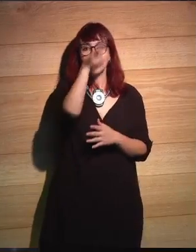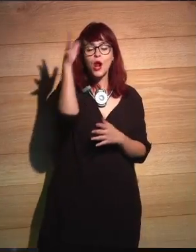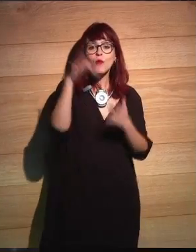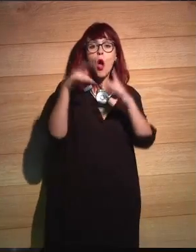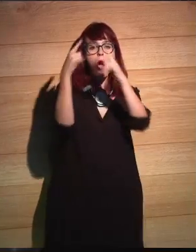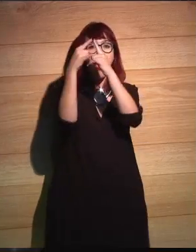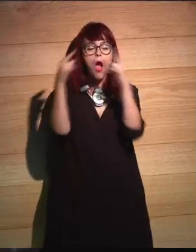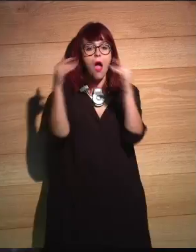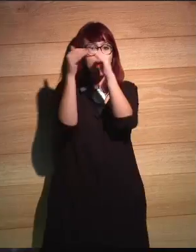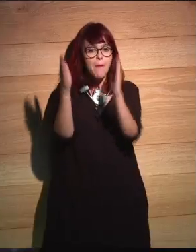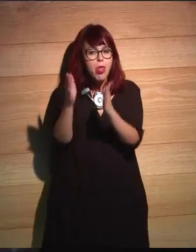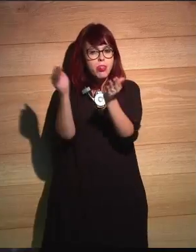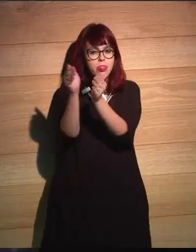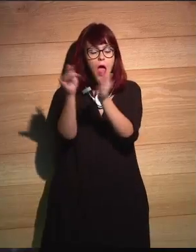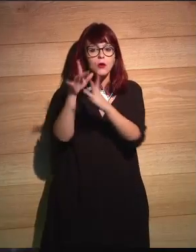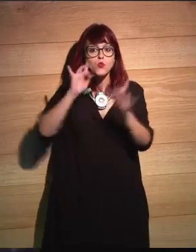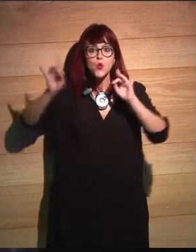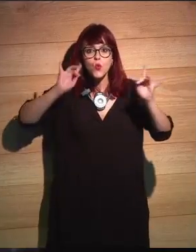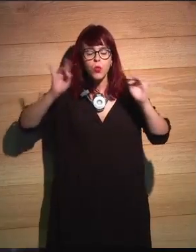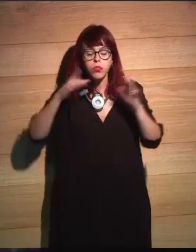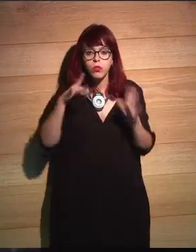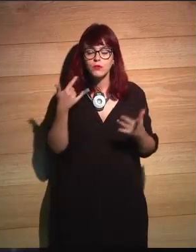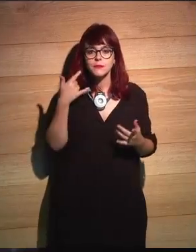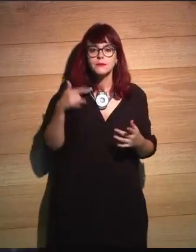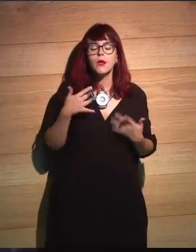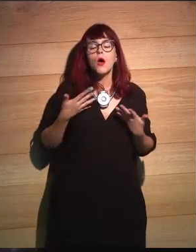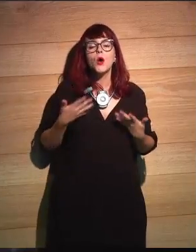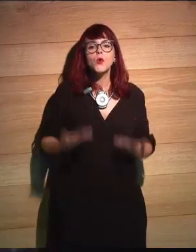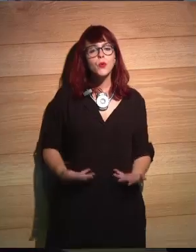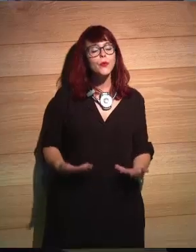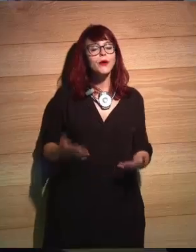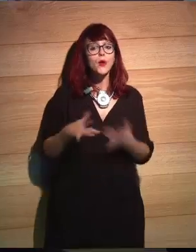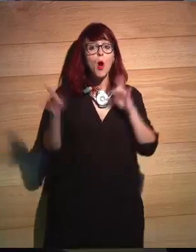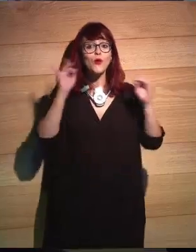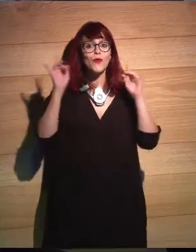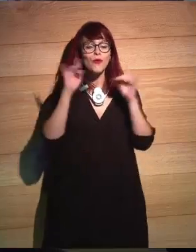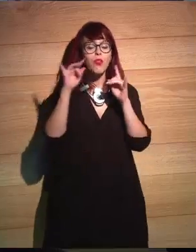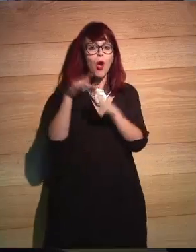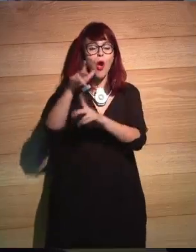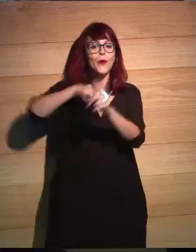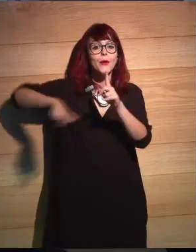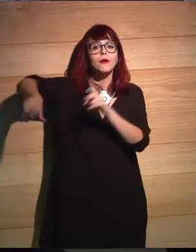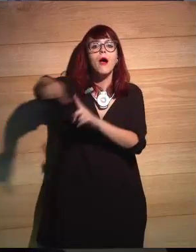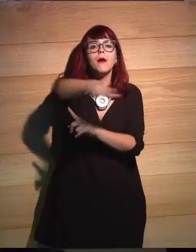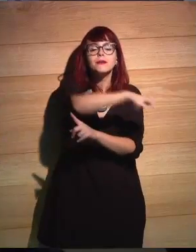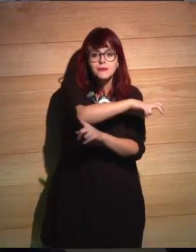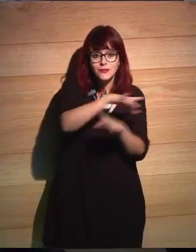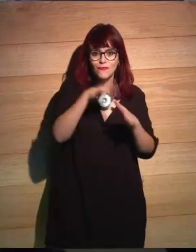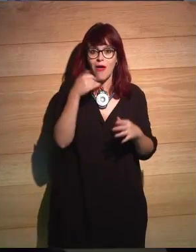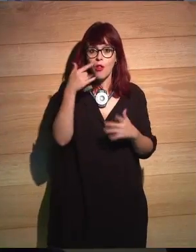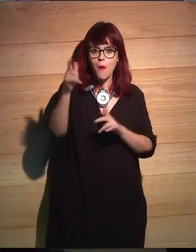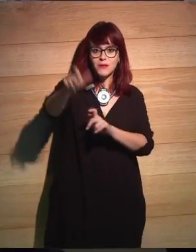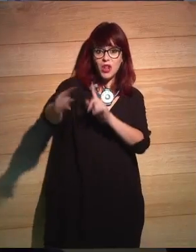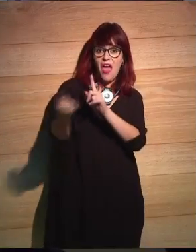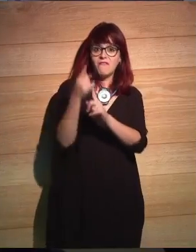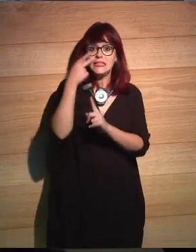knocking, he was very relieved when they just was passing by. Oh, it was not someone coming to visit